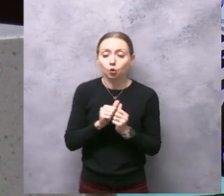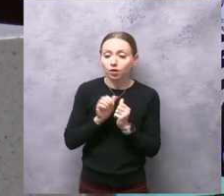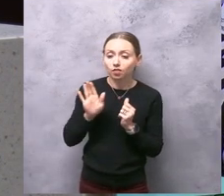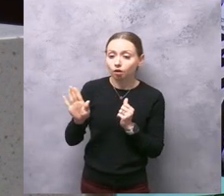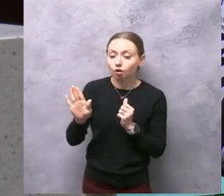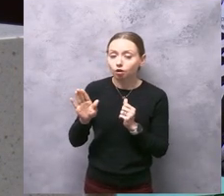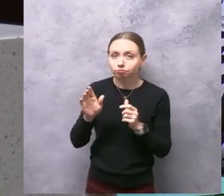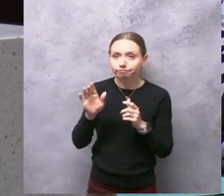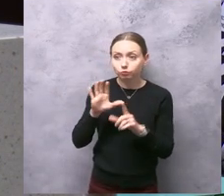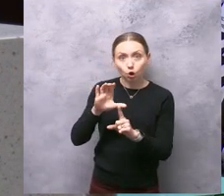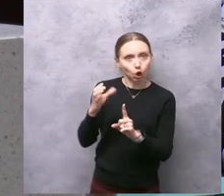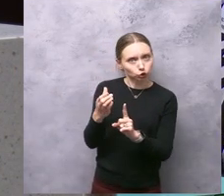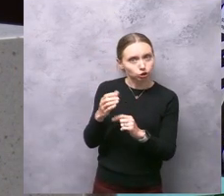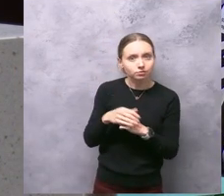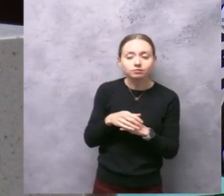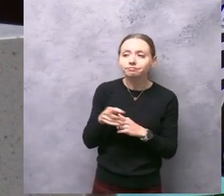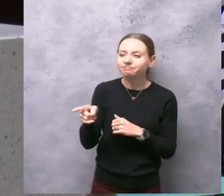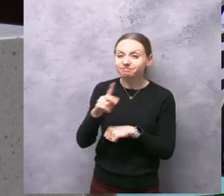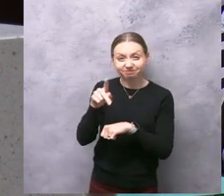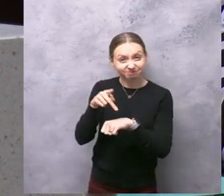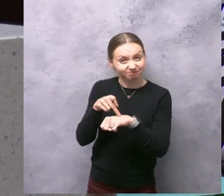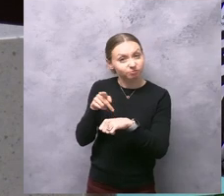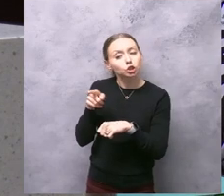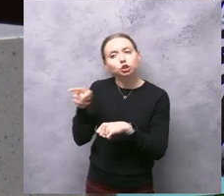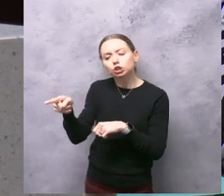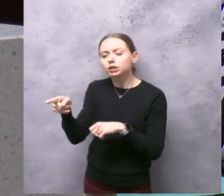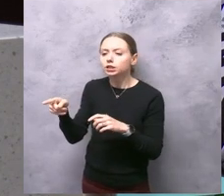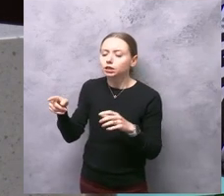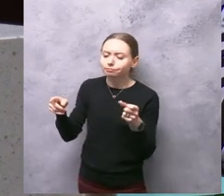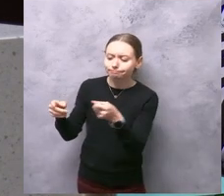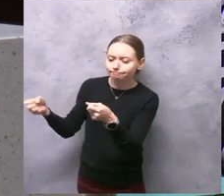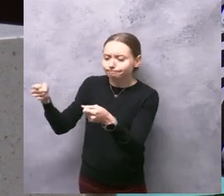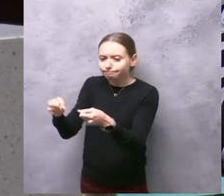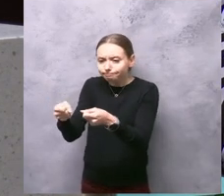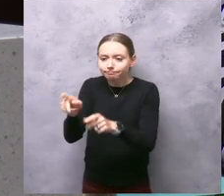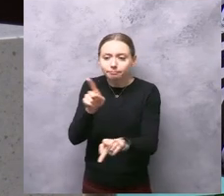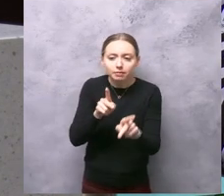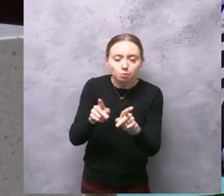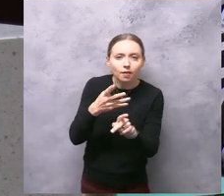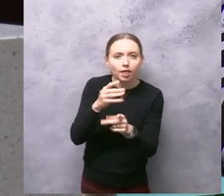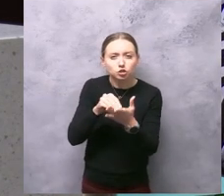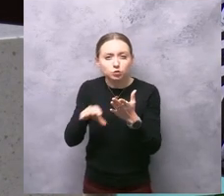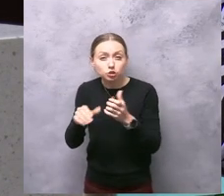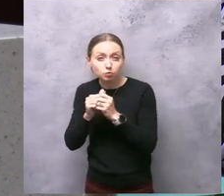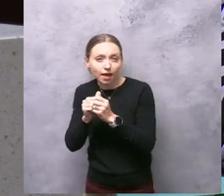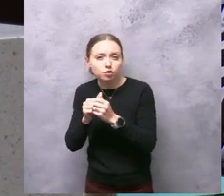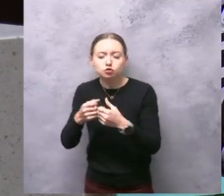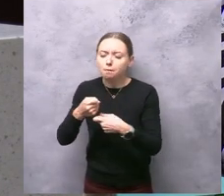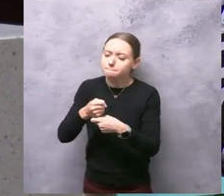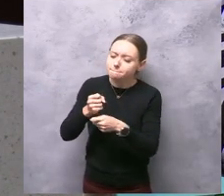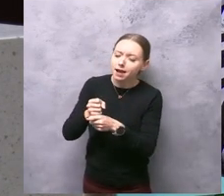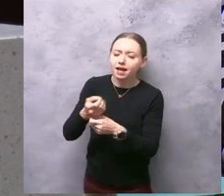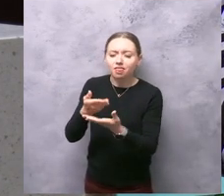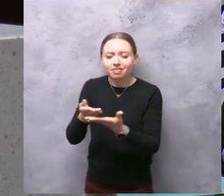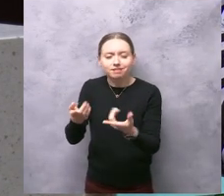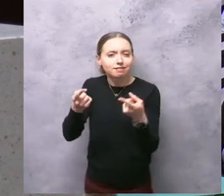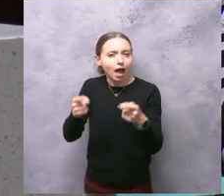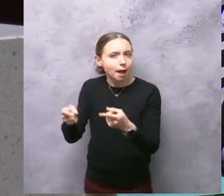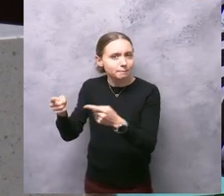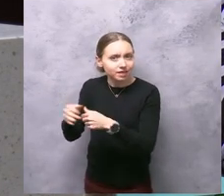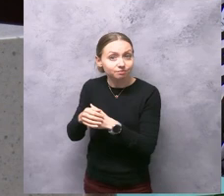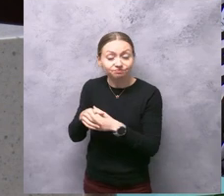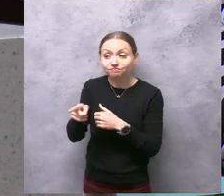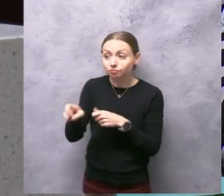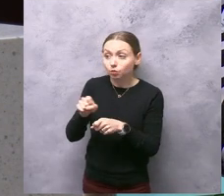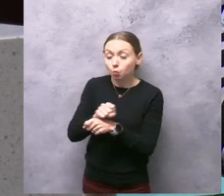culture, she puts people and students together to make things happen. They've really worked also to try